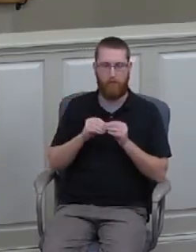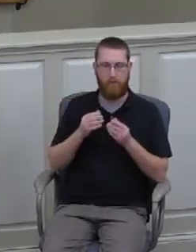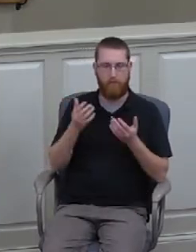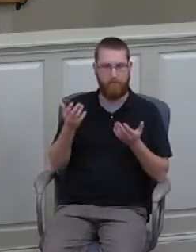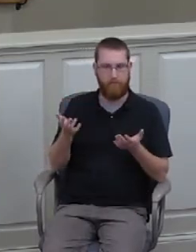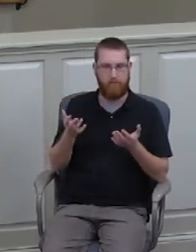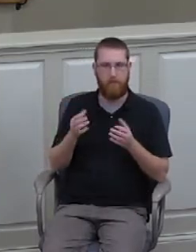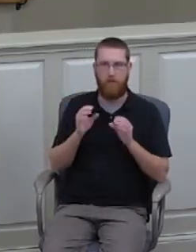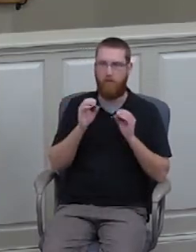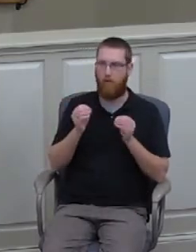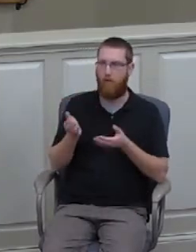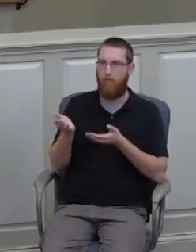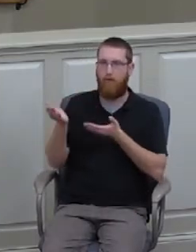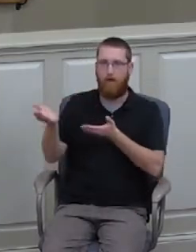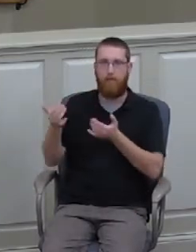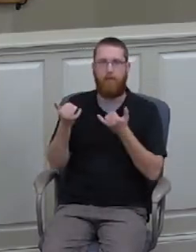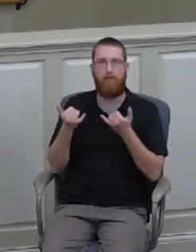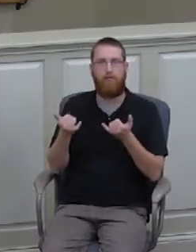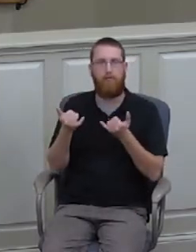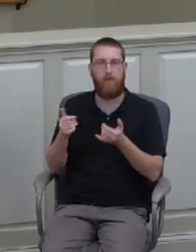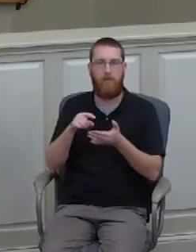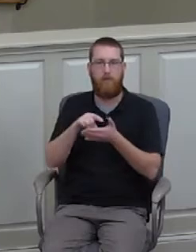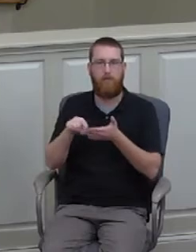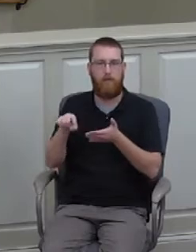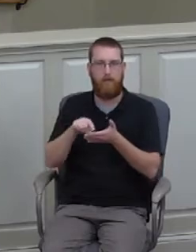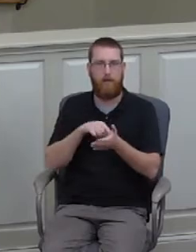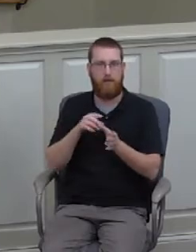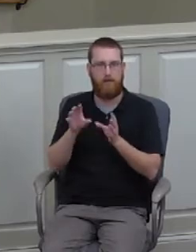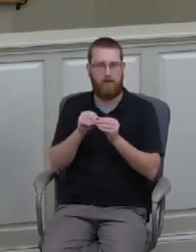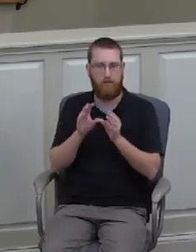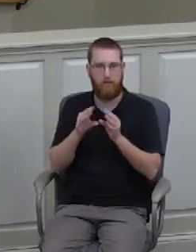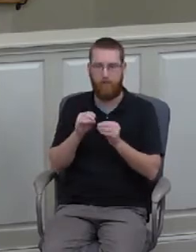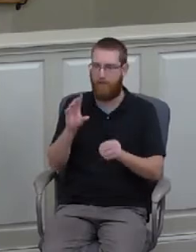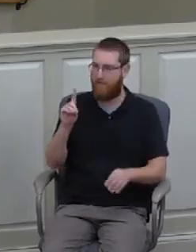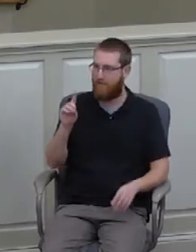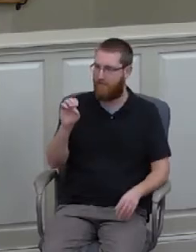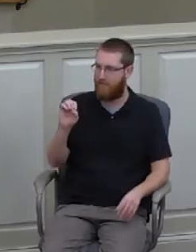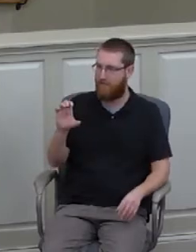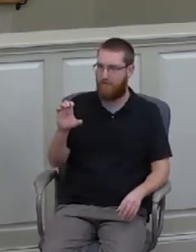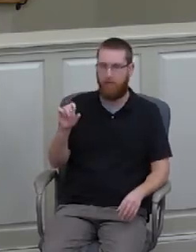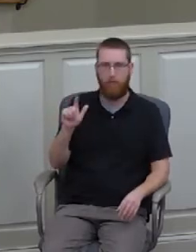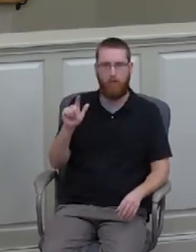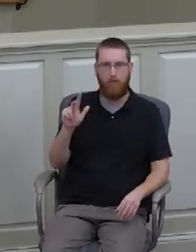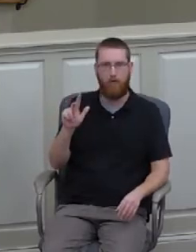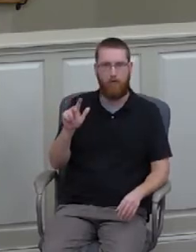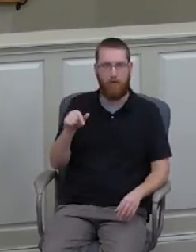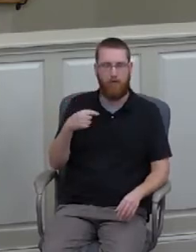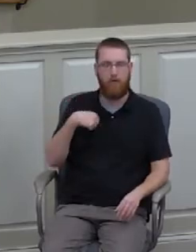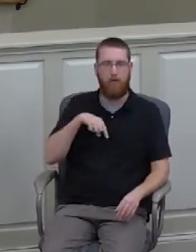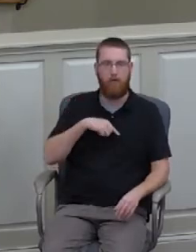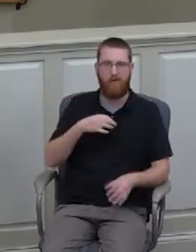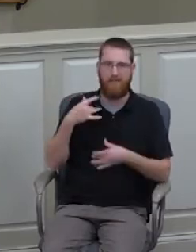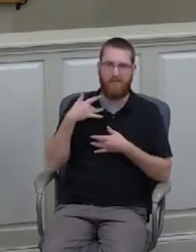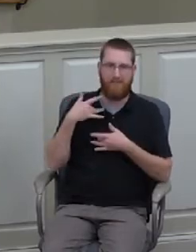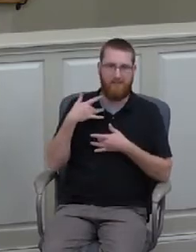no recommendation before you tonight to cancel that second meeting. We typically address that request the first meeting in